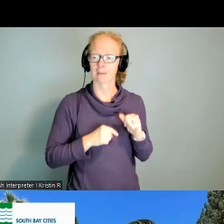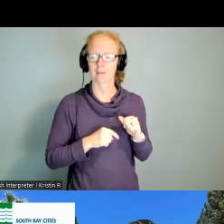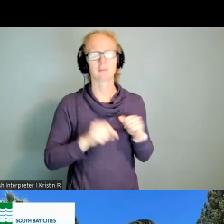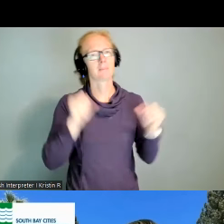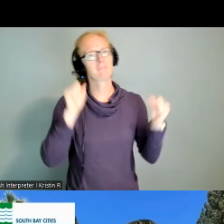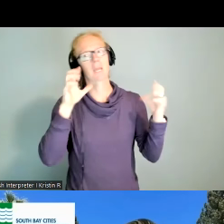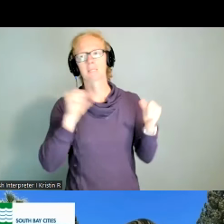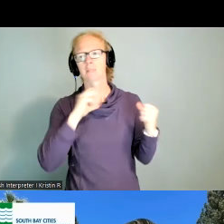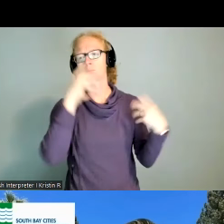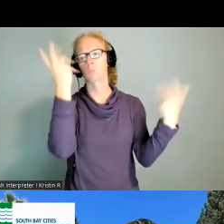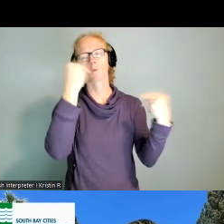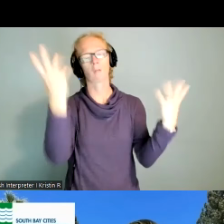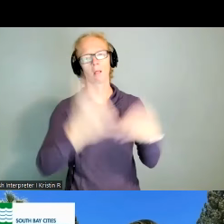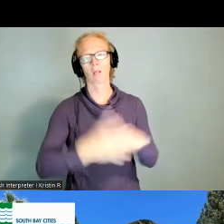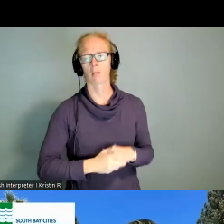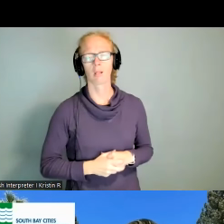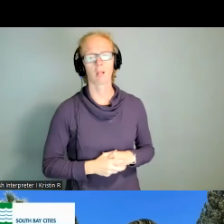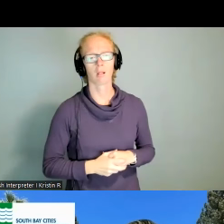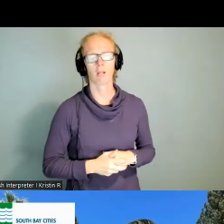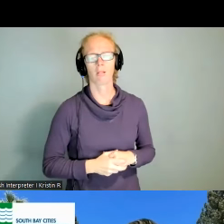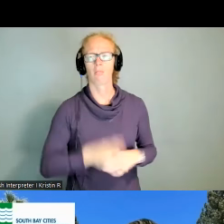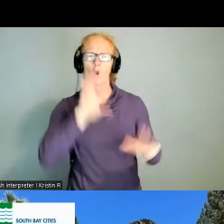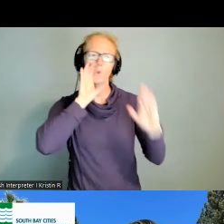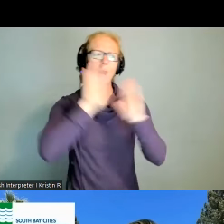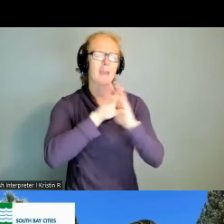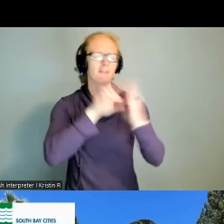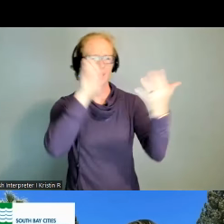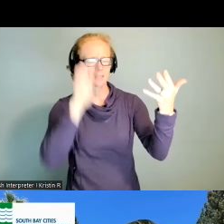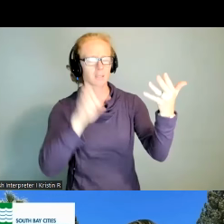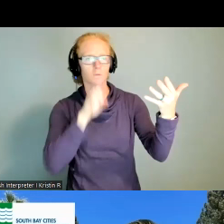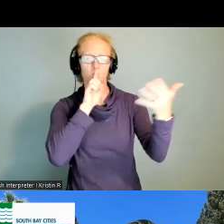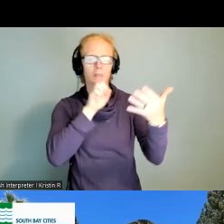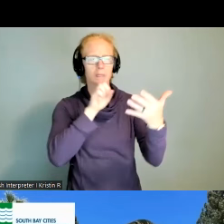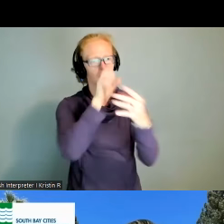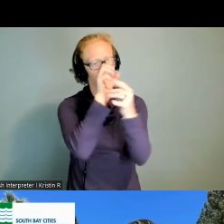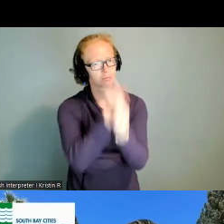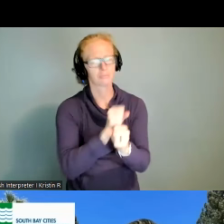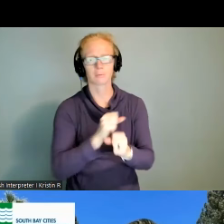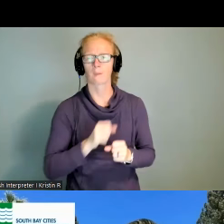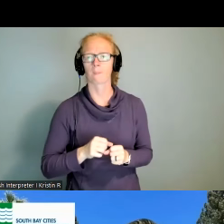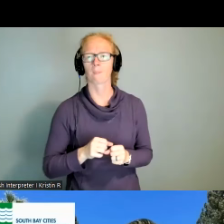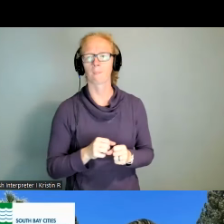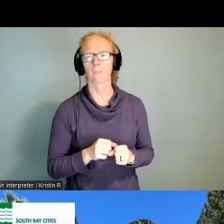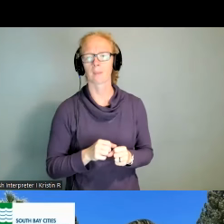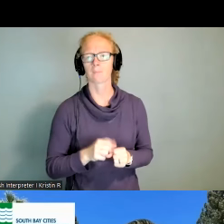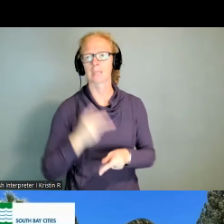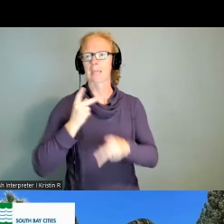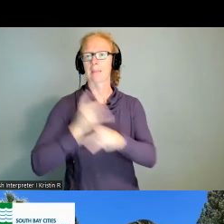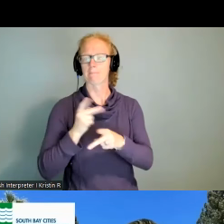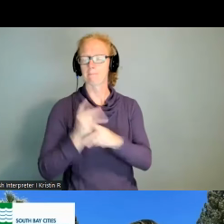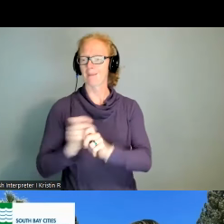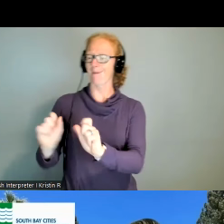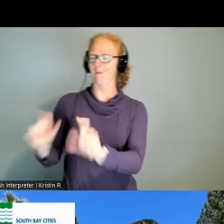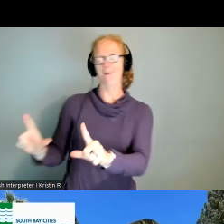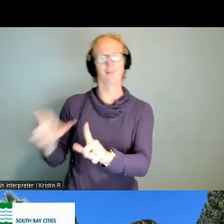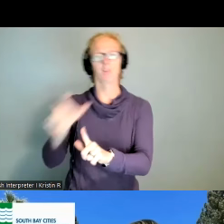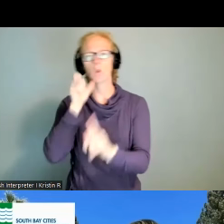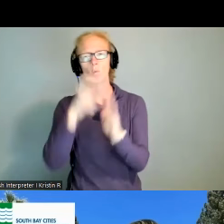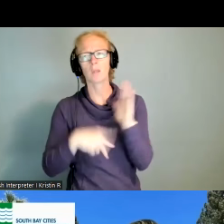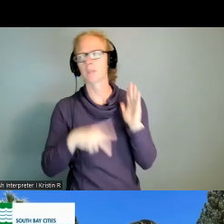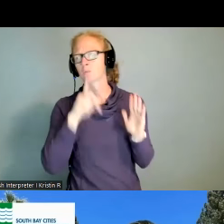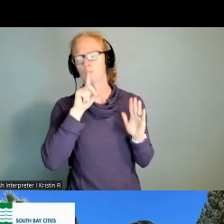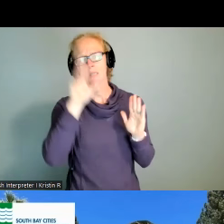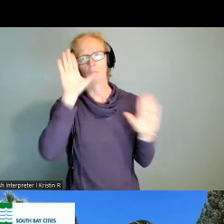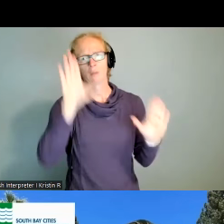It's beautifully done. It's just the graphics are, I mean, it's really an attractive thing. You want to keep it on your bookshelf, even if you don't read it. It's really great